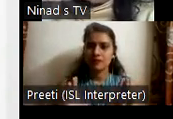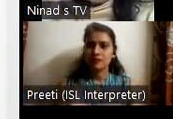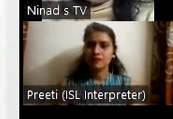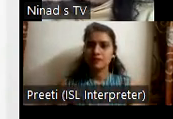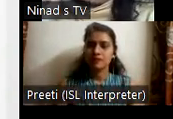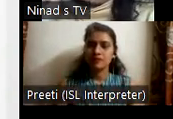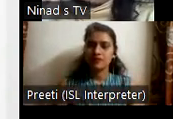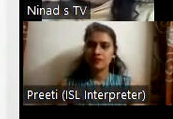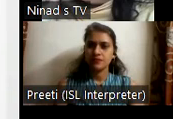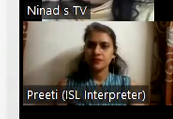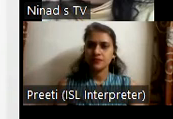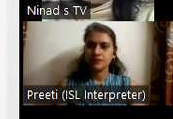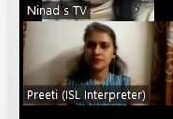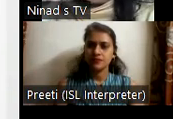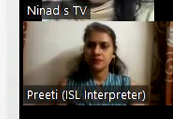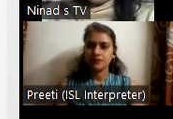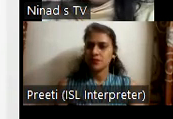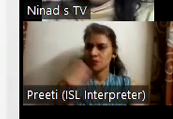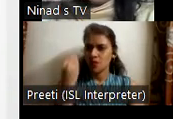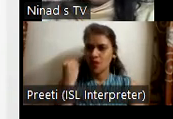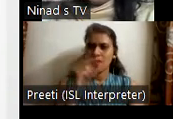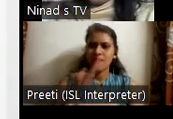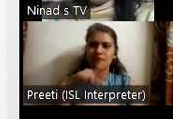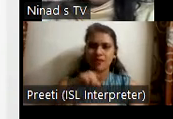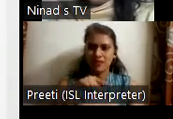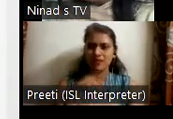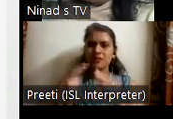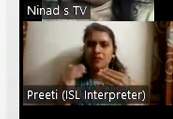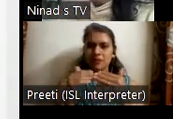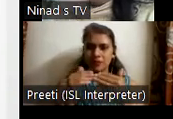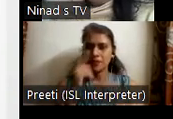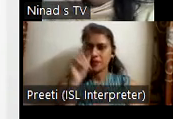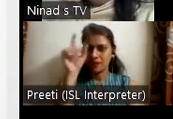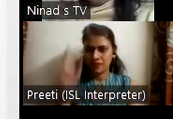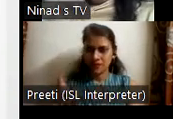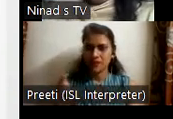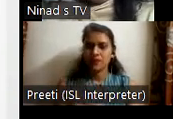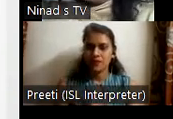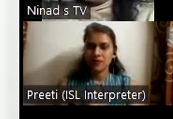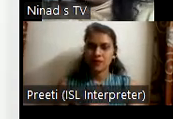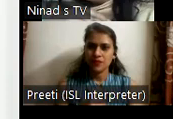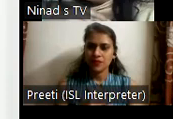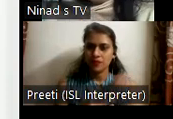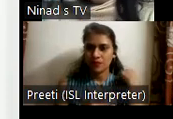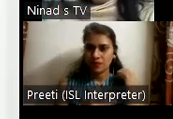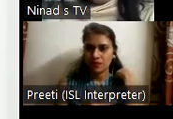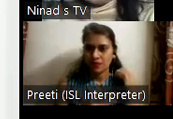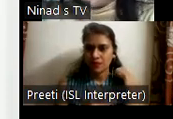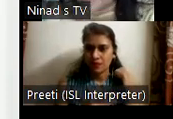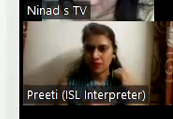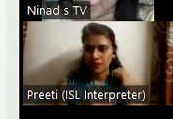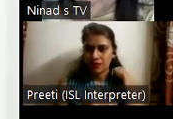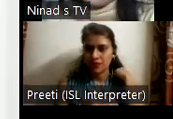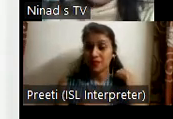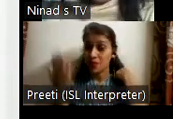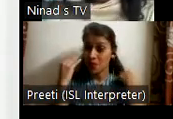meet somebody from Finland, and the person, she was in my institute, and she greeted me by bowing her head, as